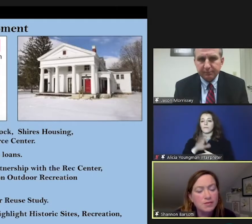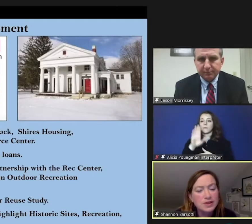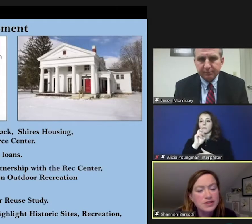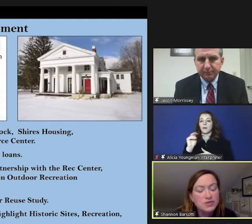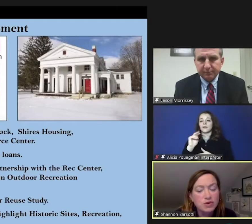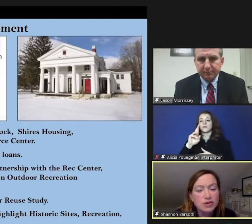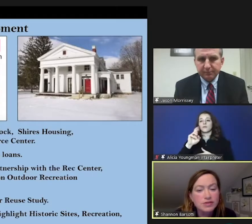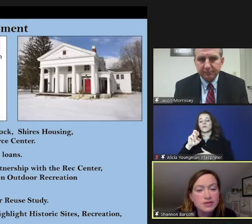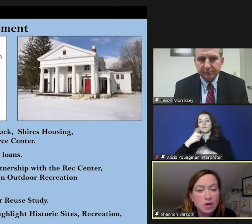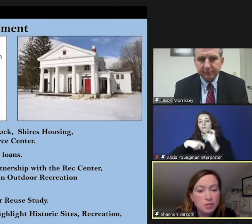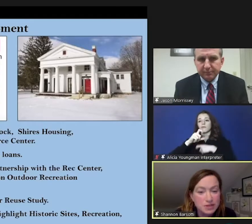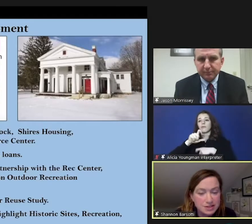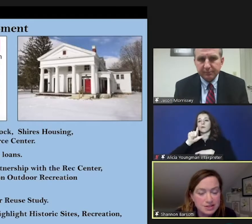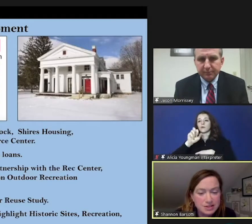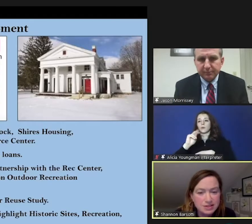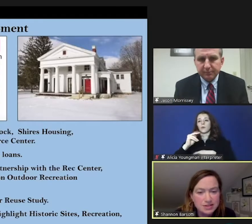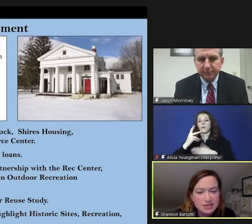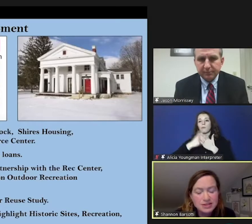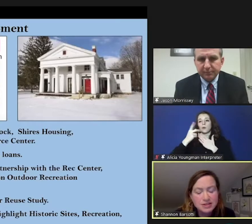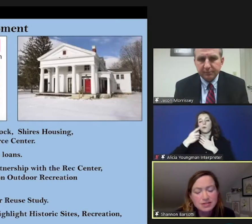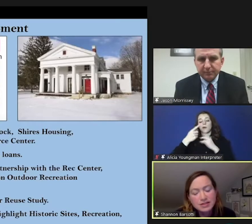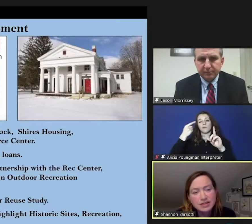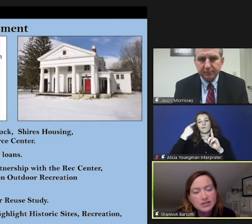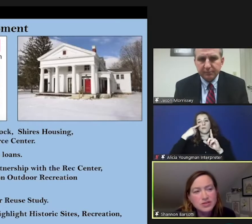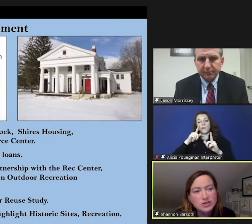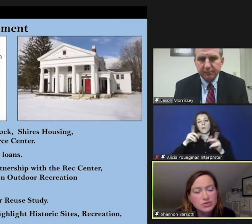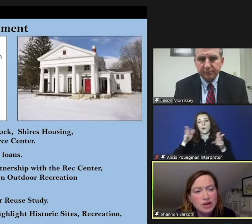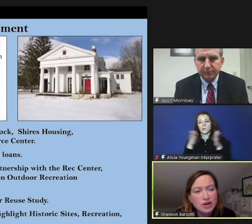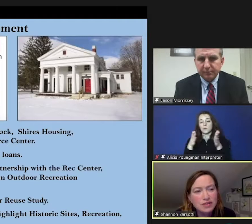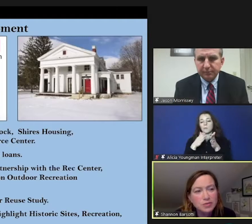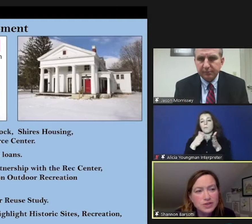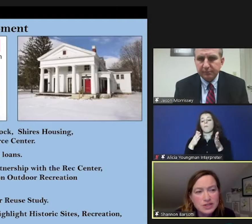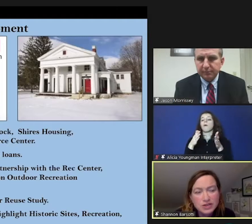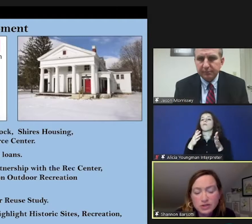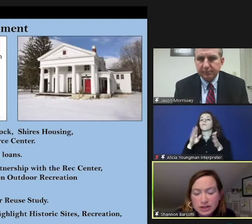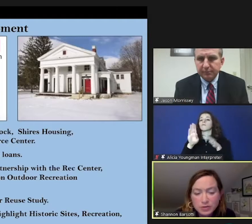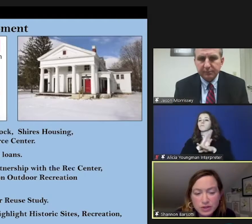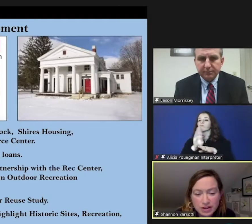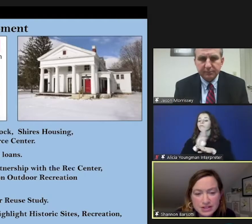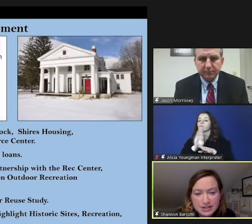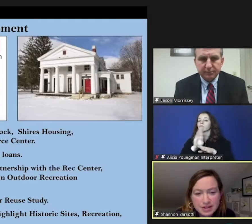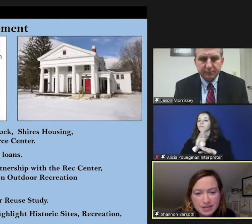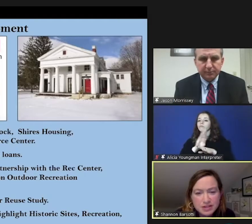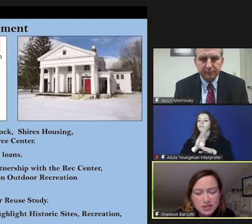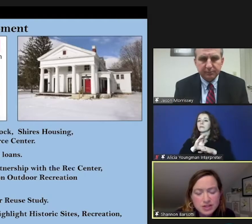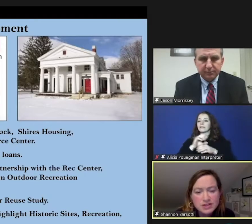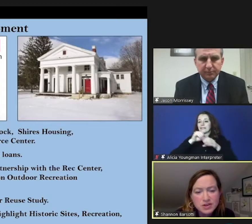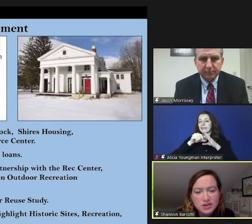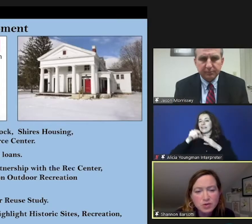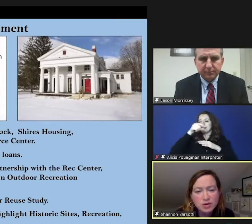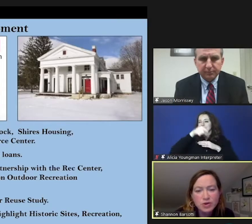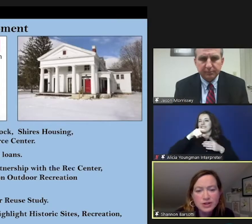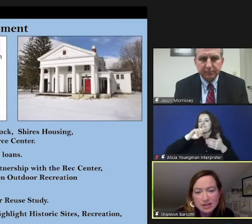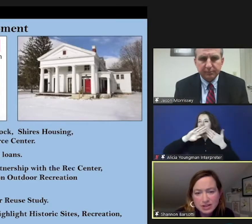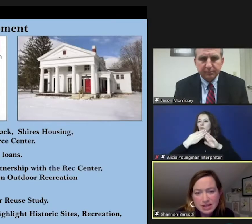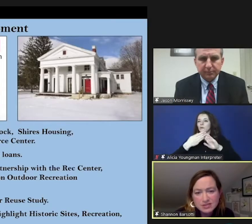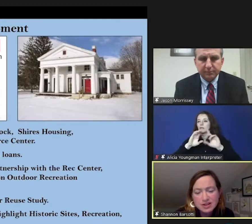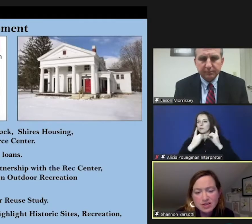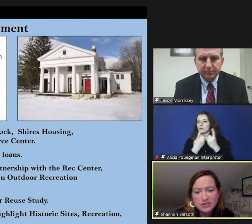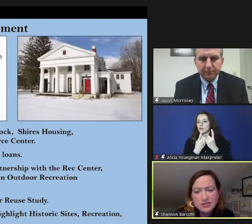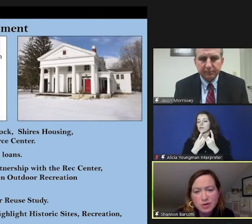Program is for small businesses to particularly within our downtown district. So we